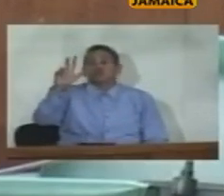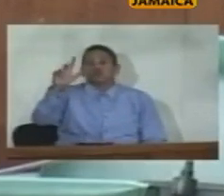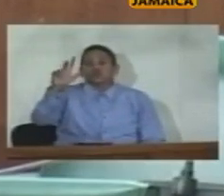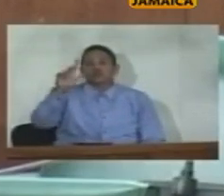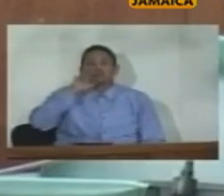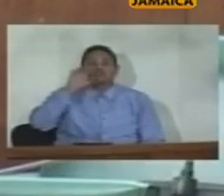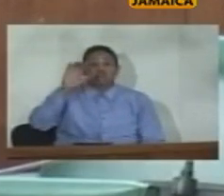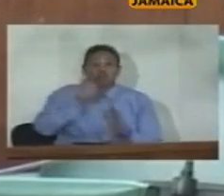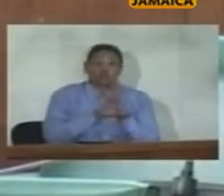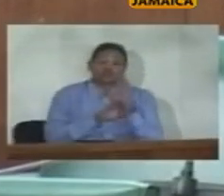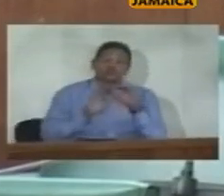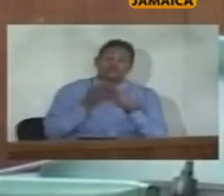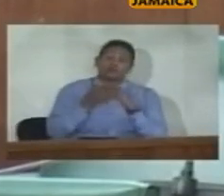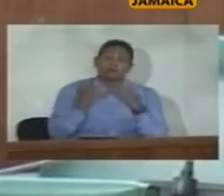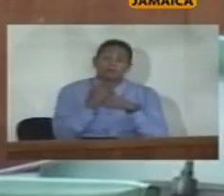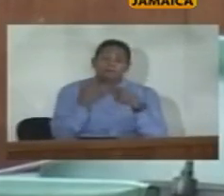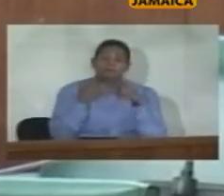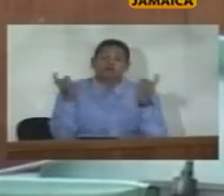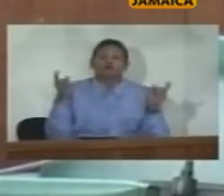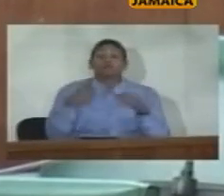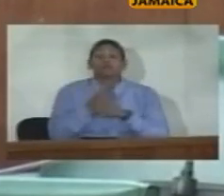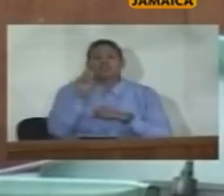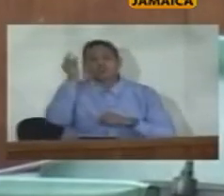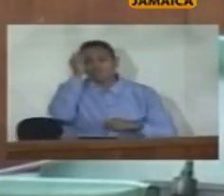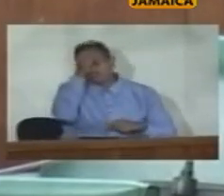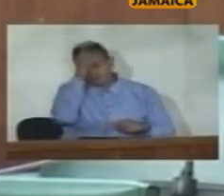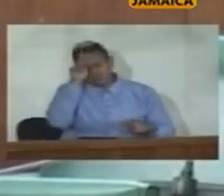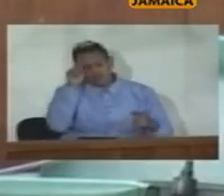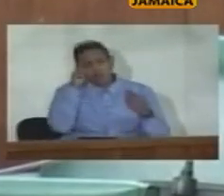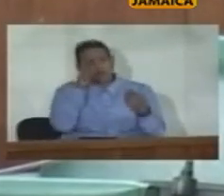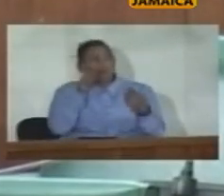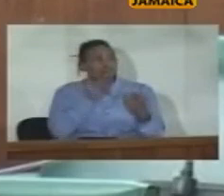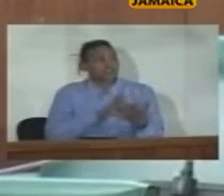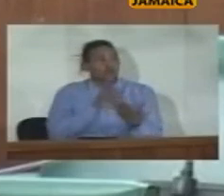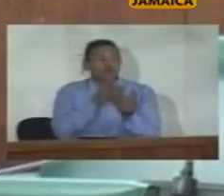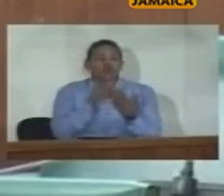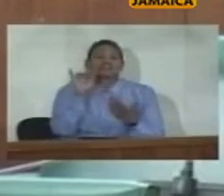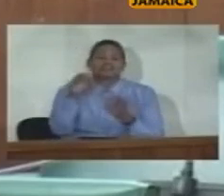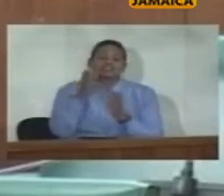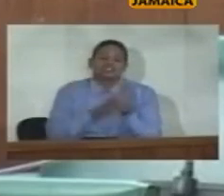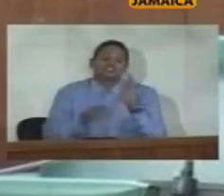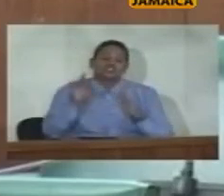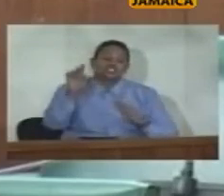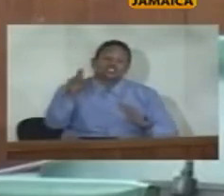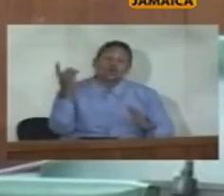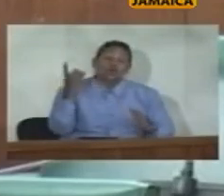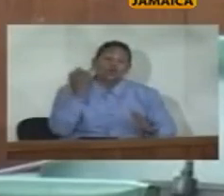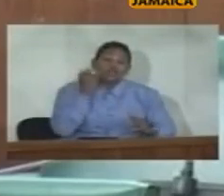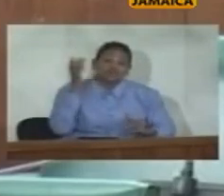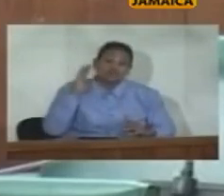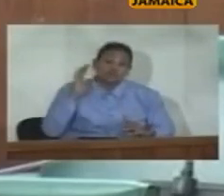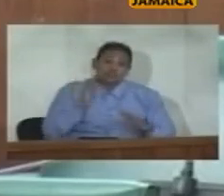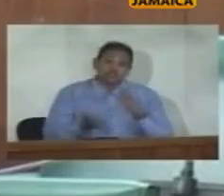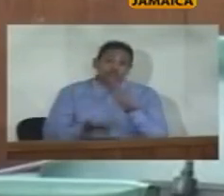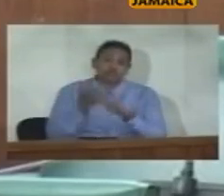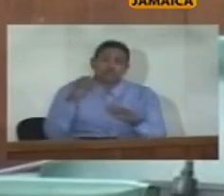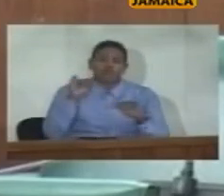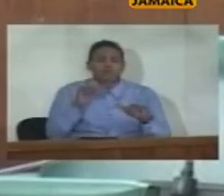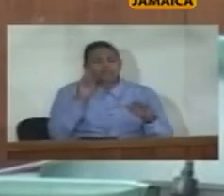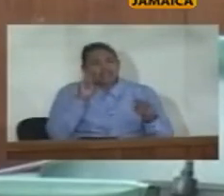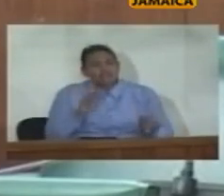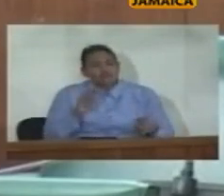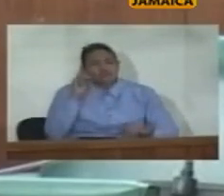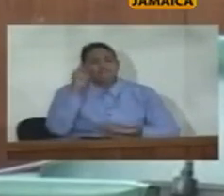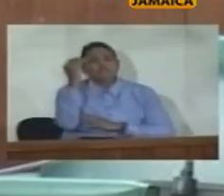that a proclamation made by the Governor-General for the purposes and in accordance with that section shall, unless previously revoked, remain in force for